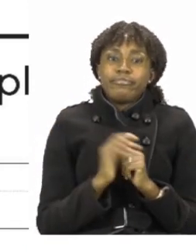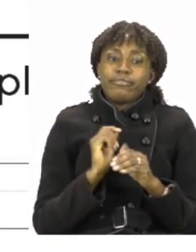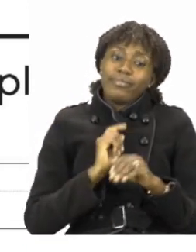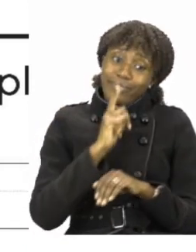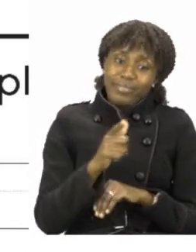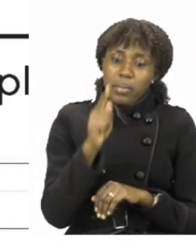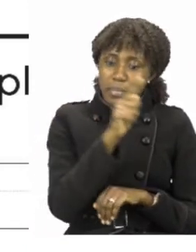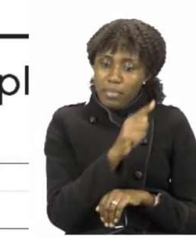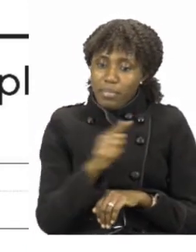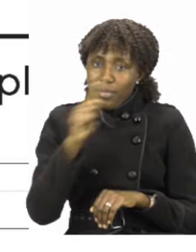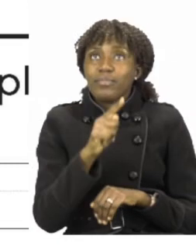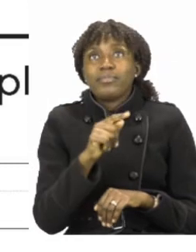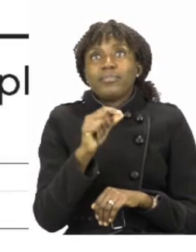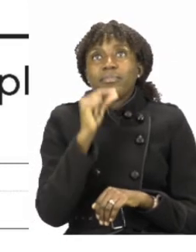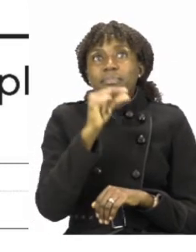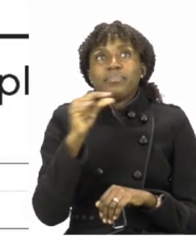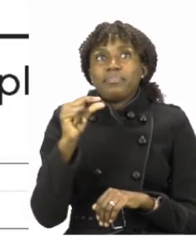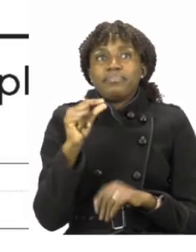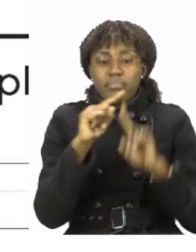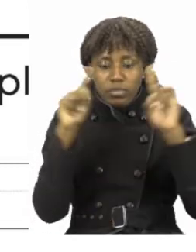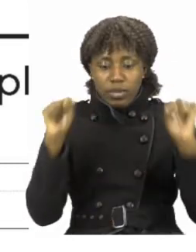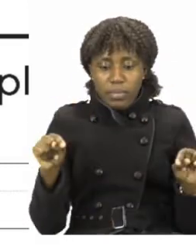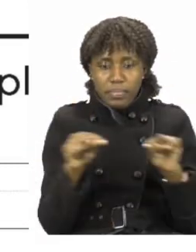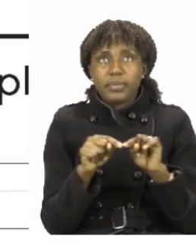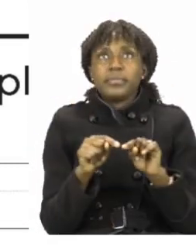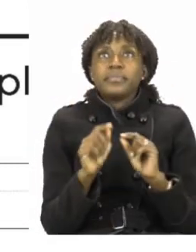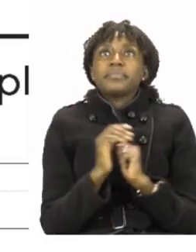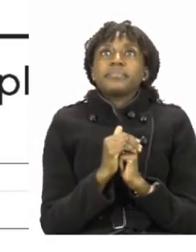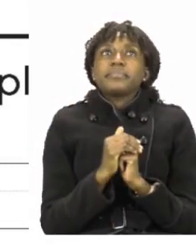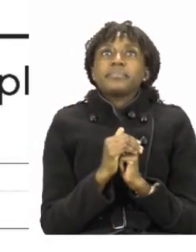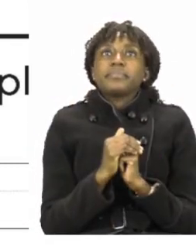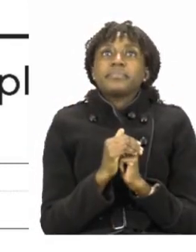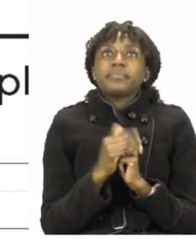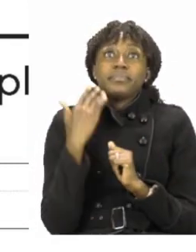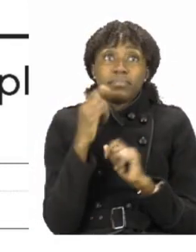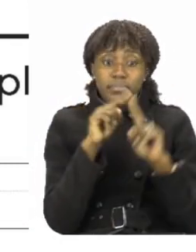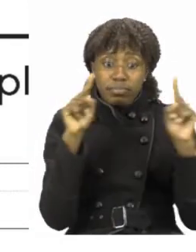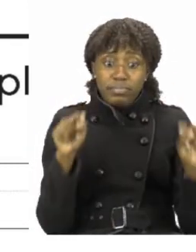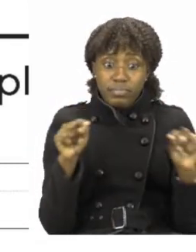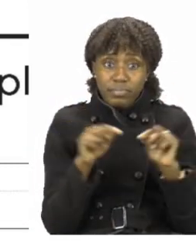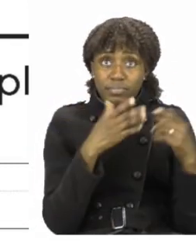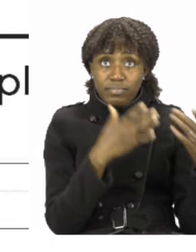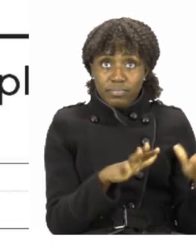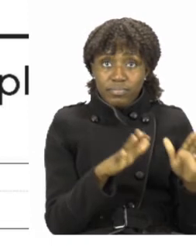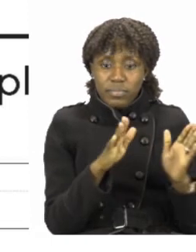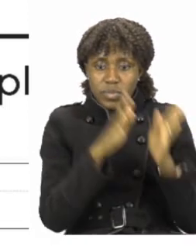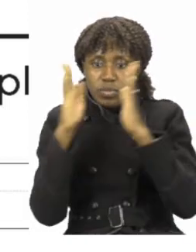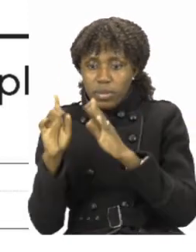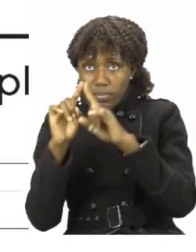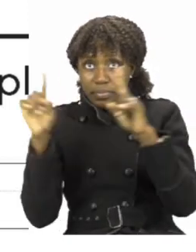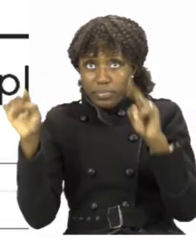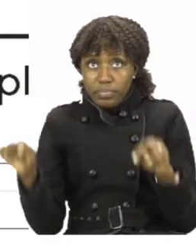our sight words below. From circling in the sentences that we can see,